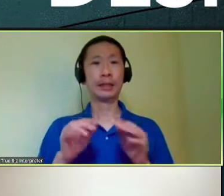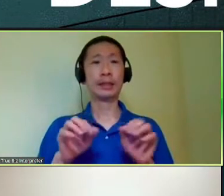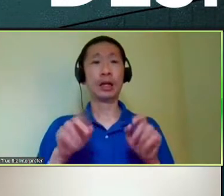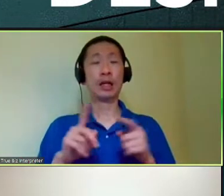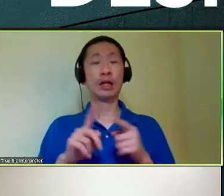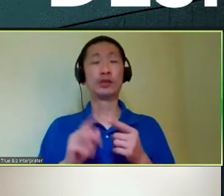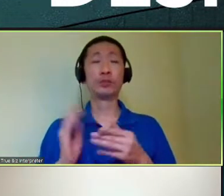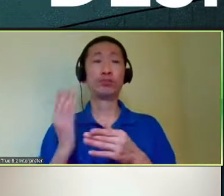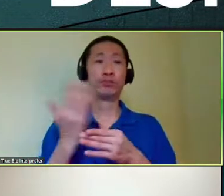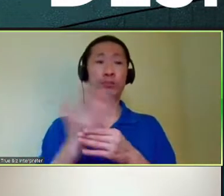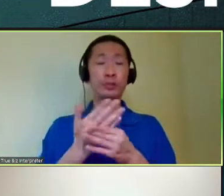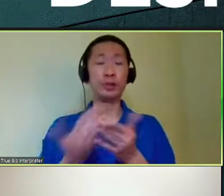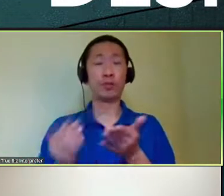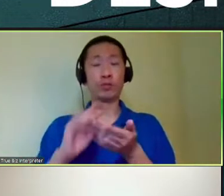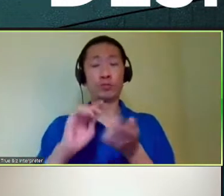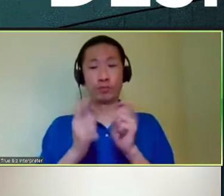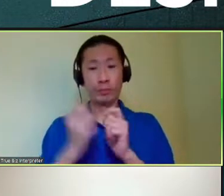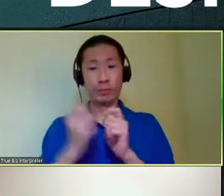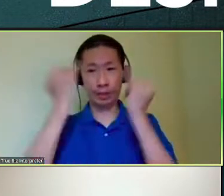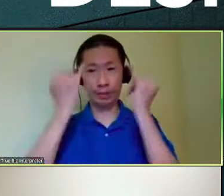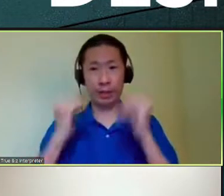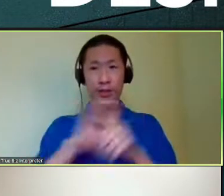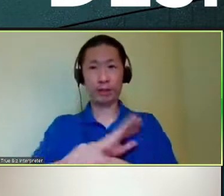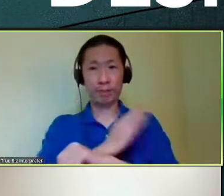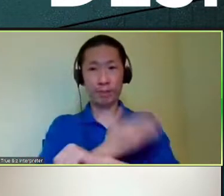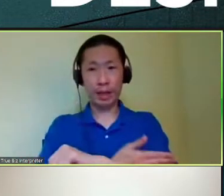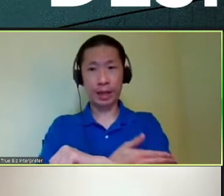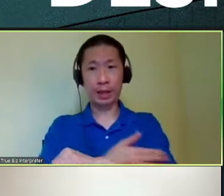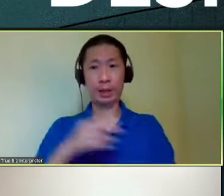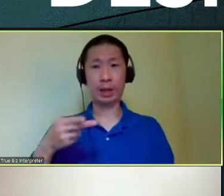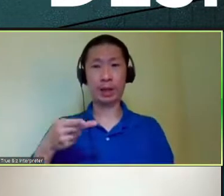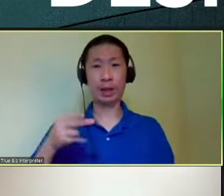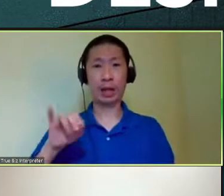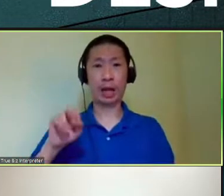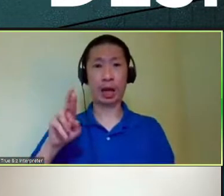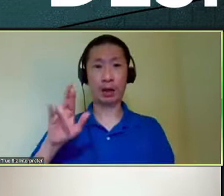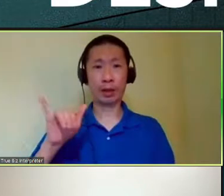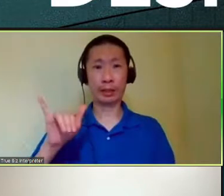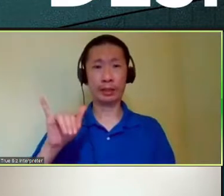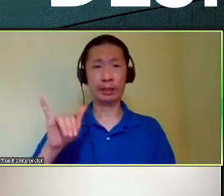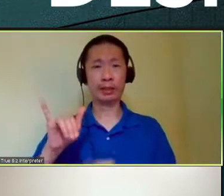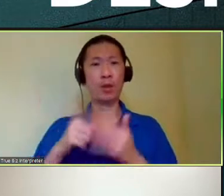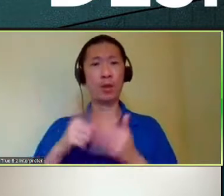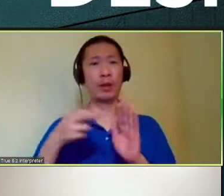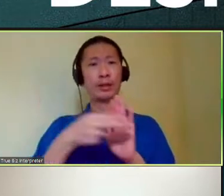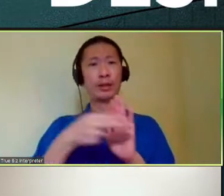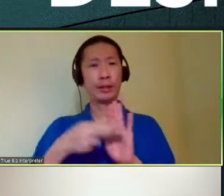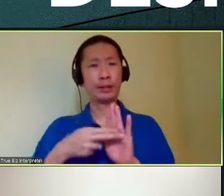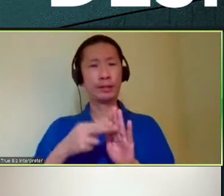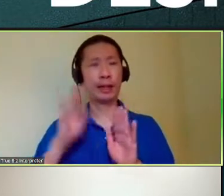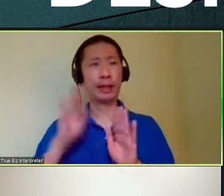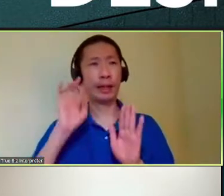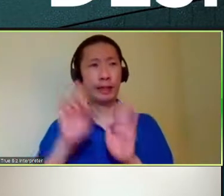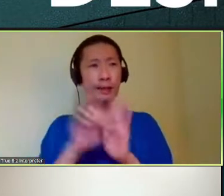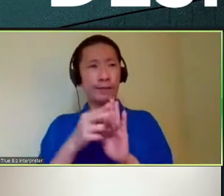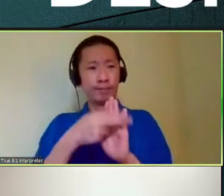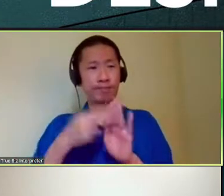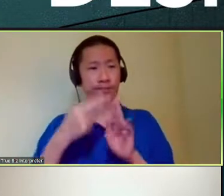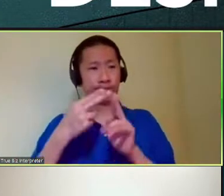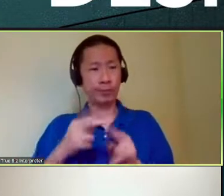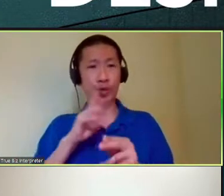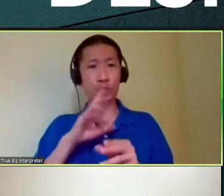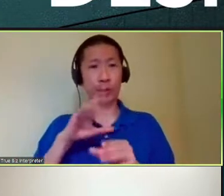reimagine power and hierarchies and what identifiers you would include inside of those systems. And so